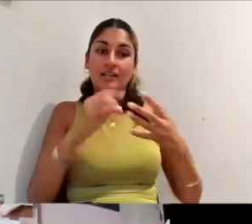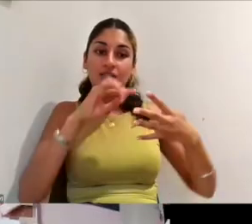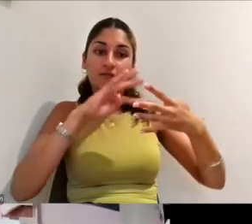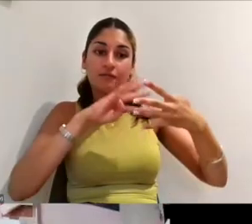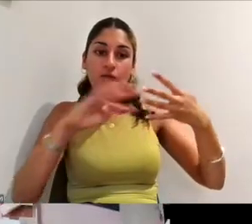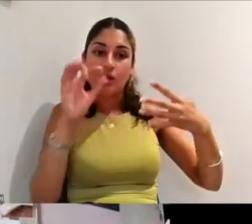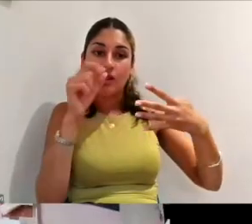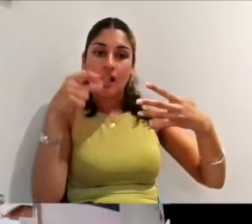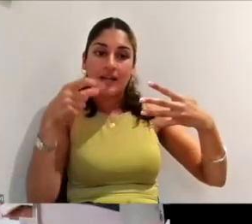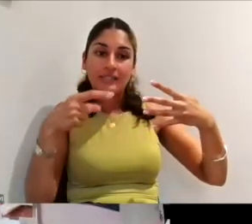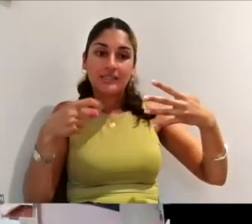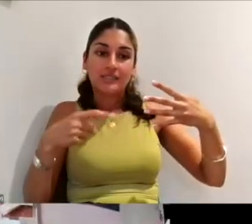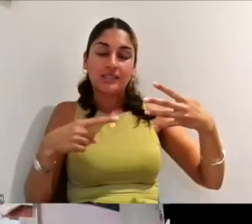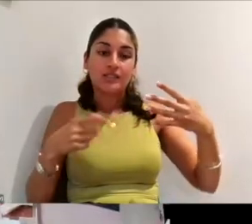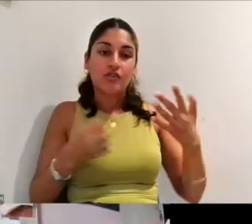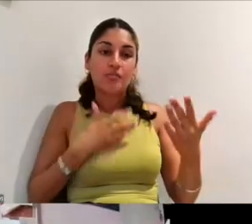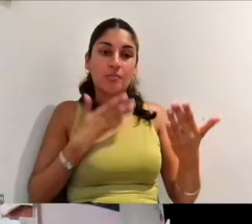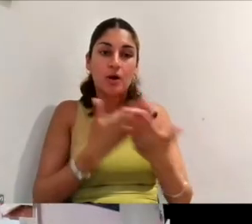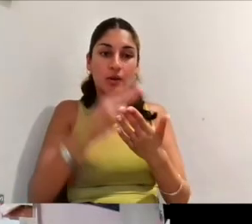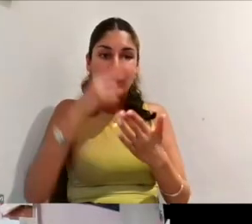Paralympics.